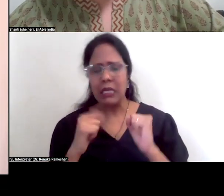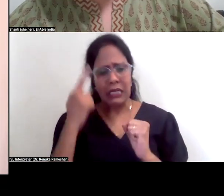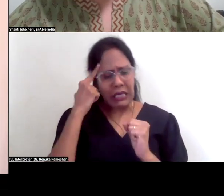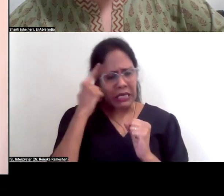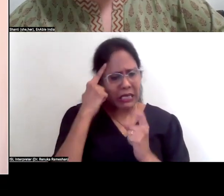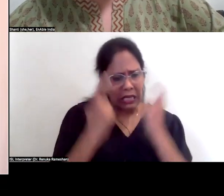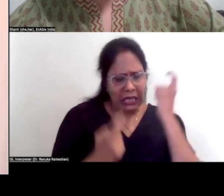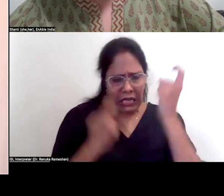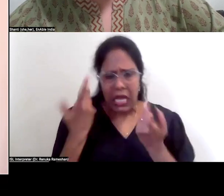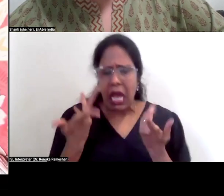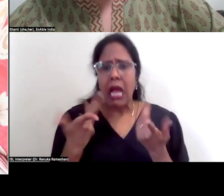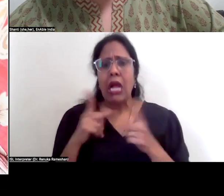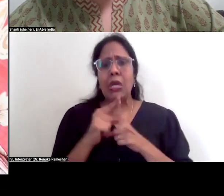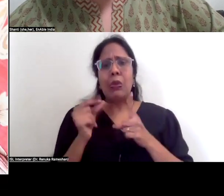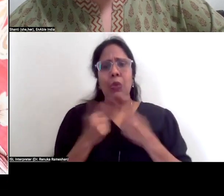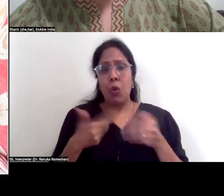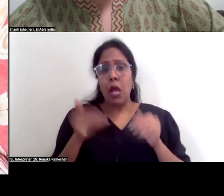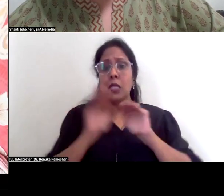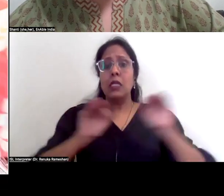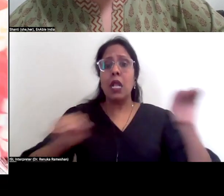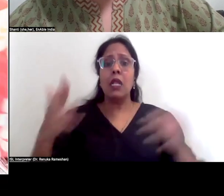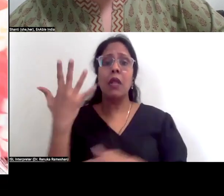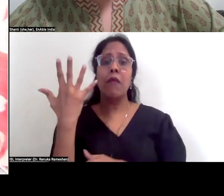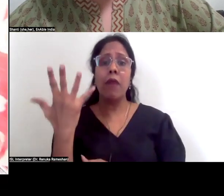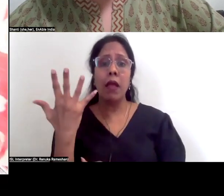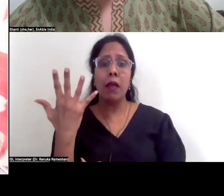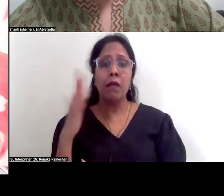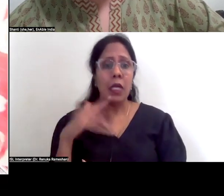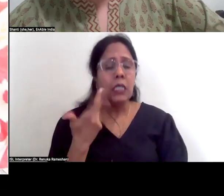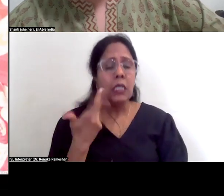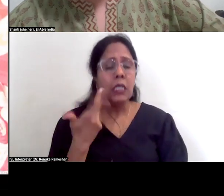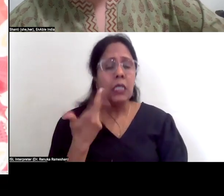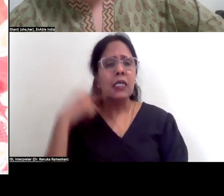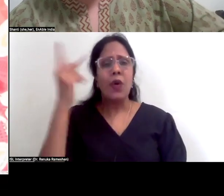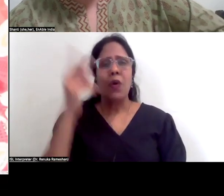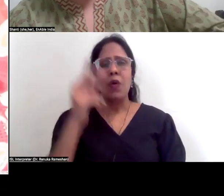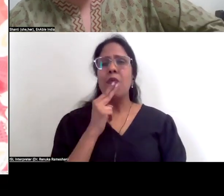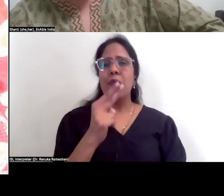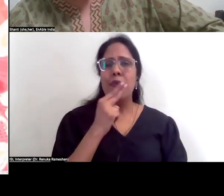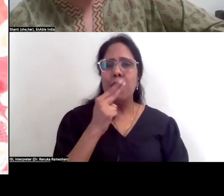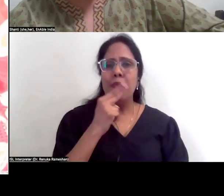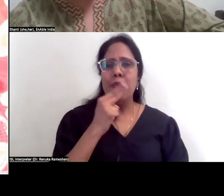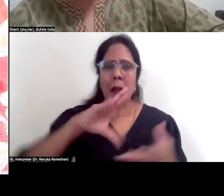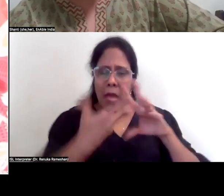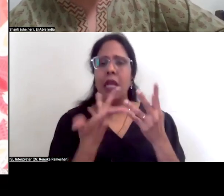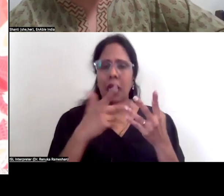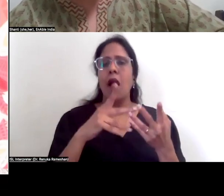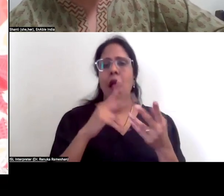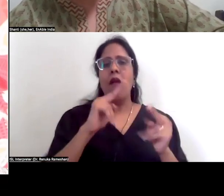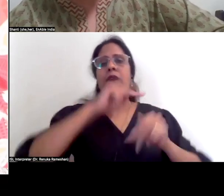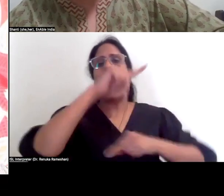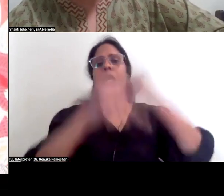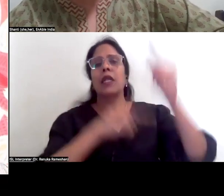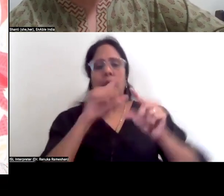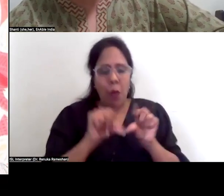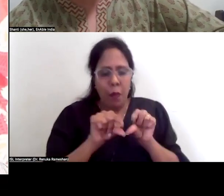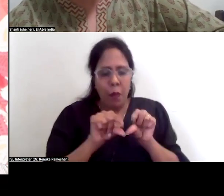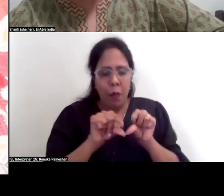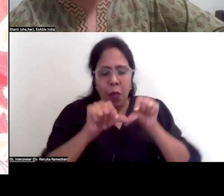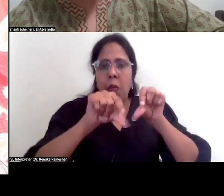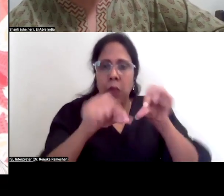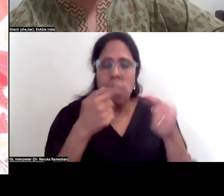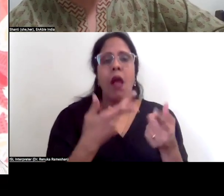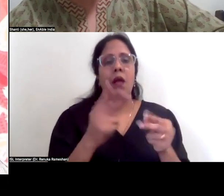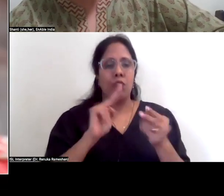sit and do? I have 5 kids to look after. I went to a cigarette factory where I learned to put label, roll cigarette and do packing